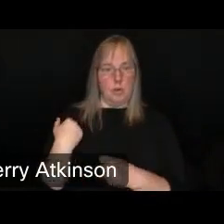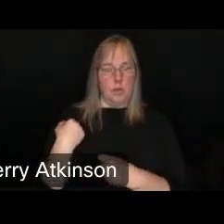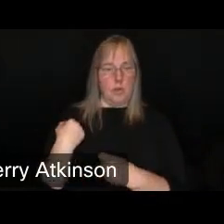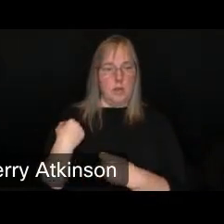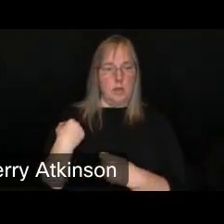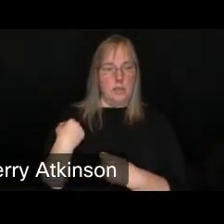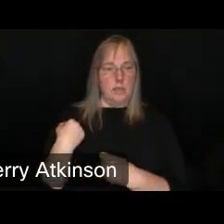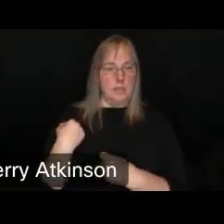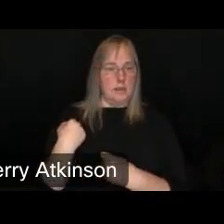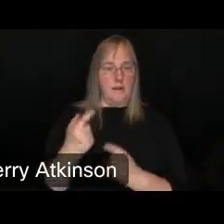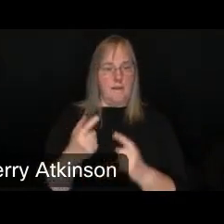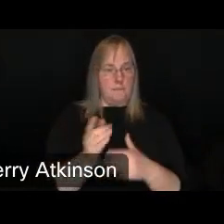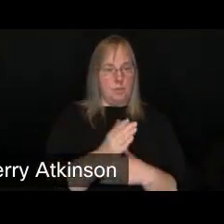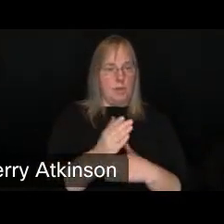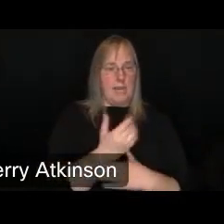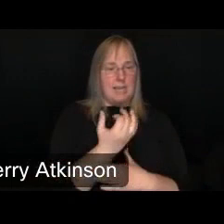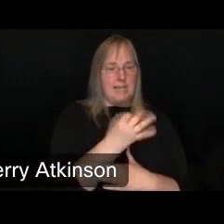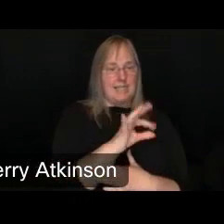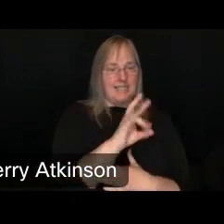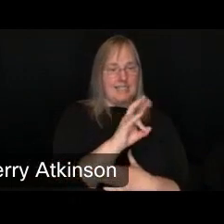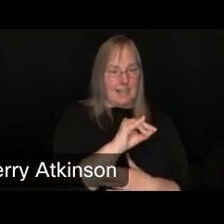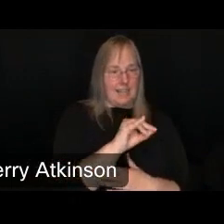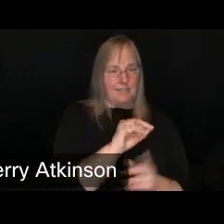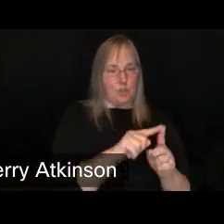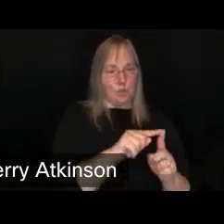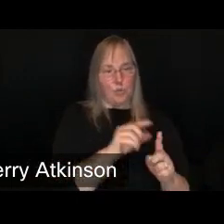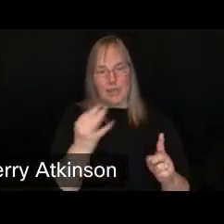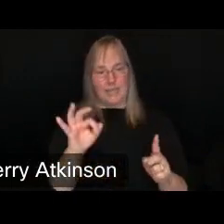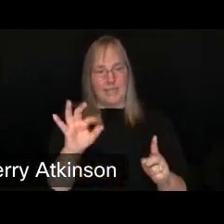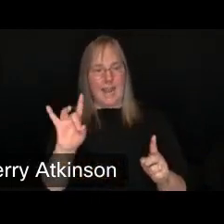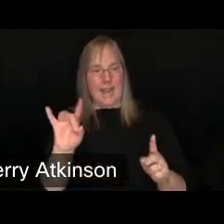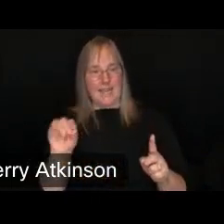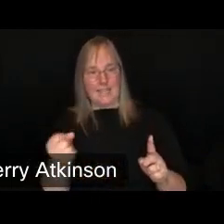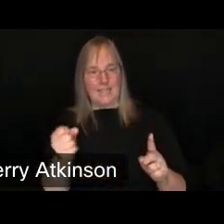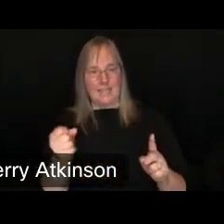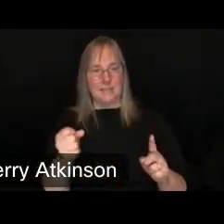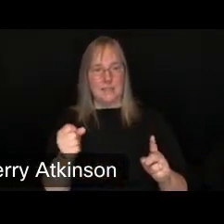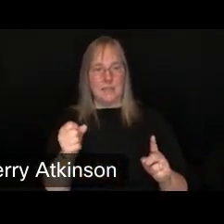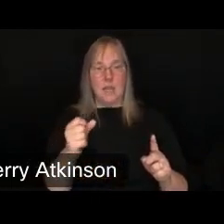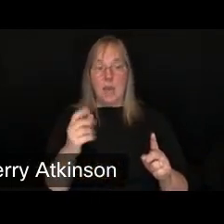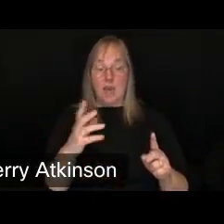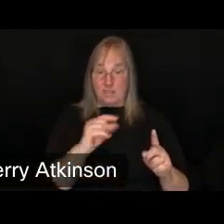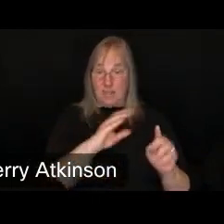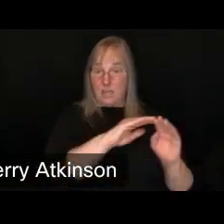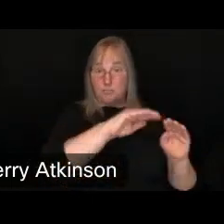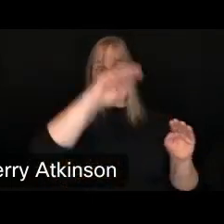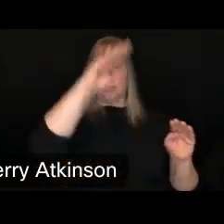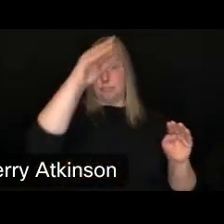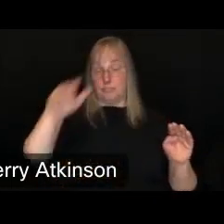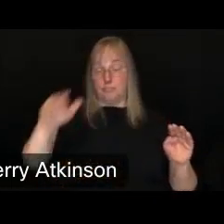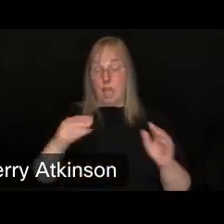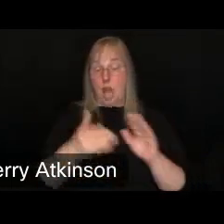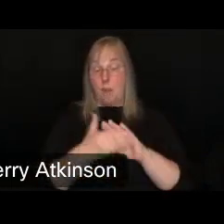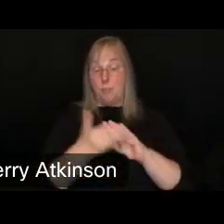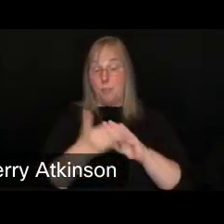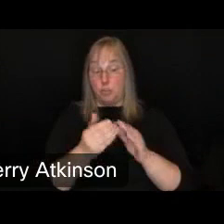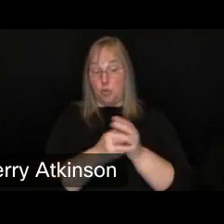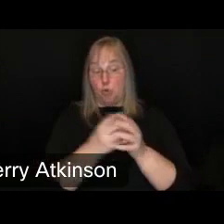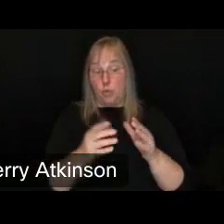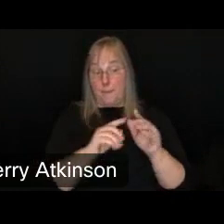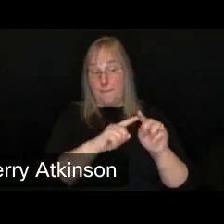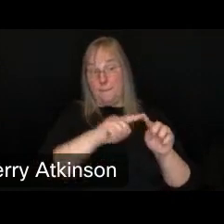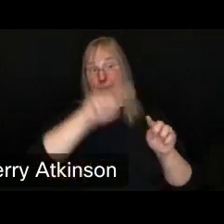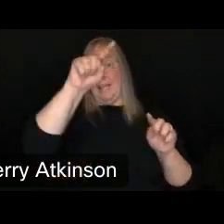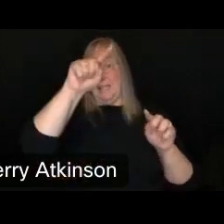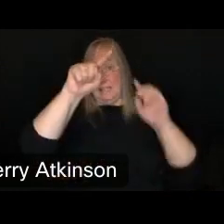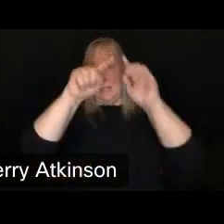1970 to 1980s there, where the population growth peaked, it has been slowing down. It's still pretty fast. But when